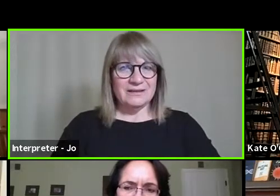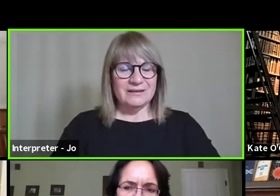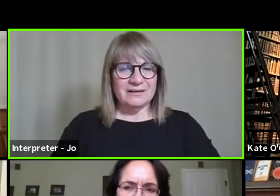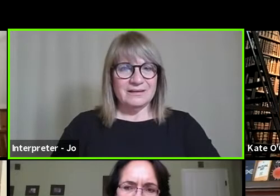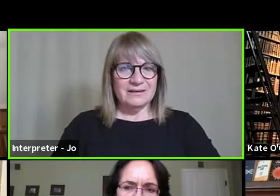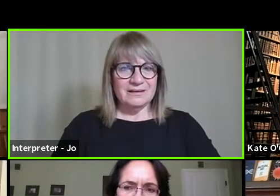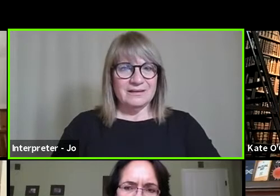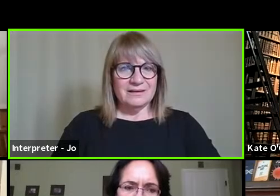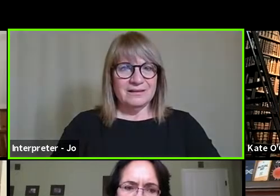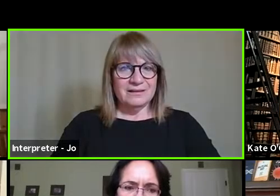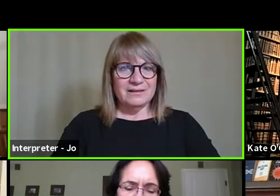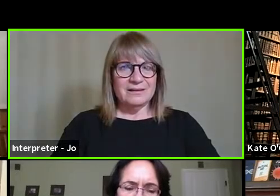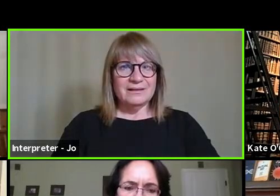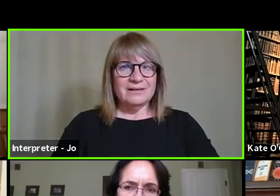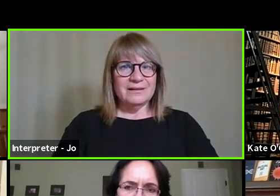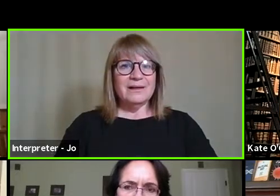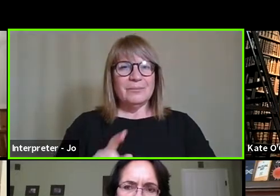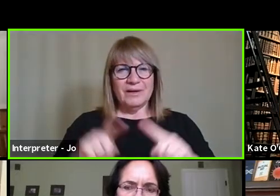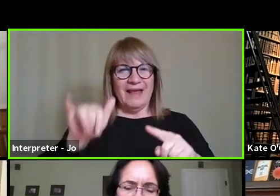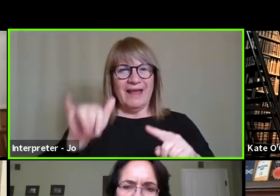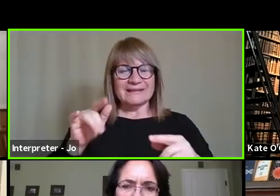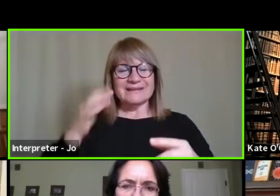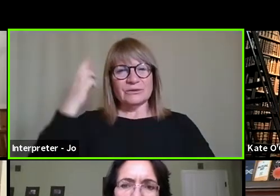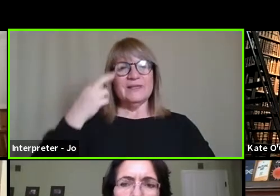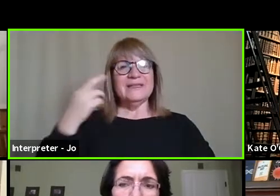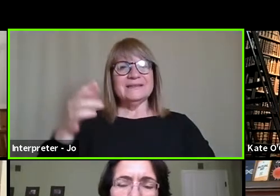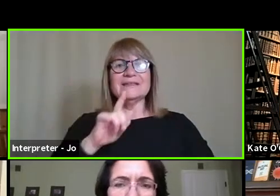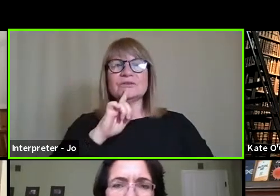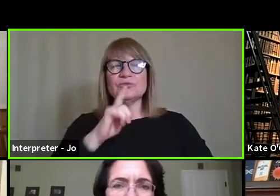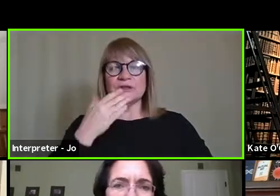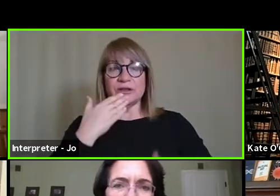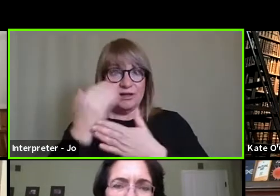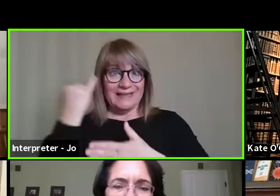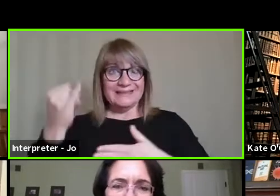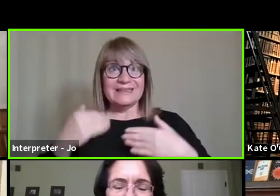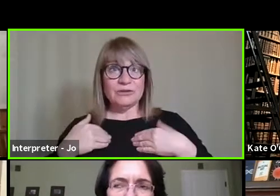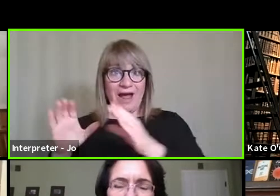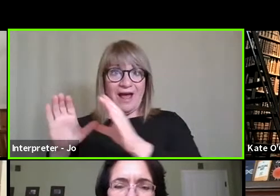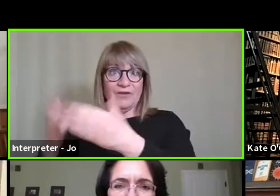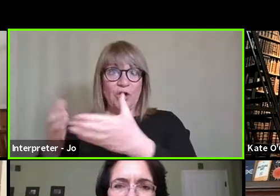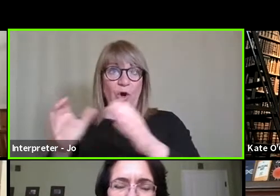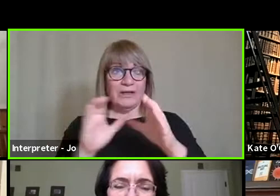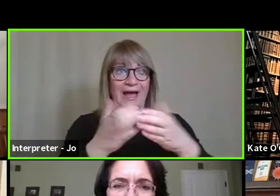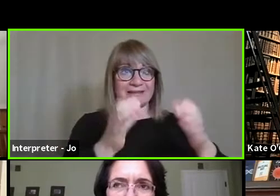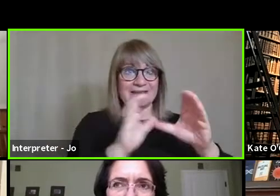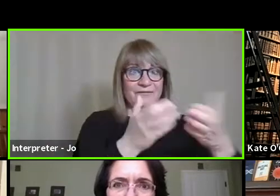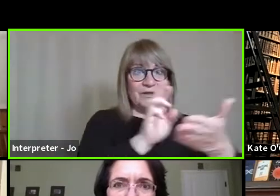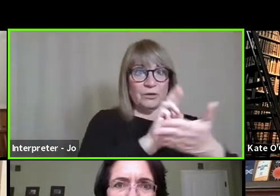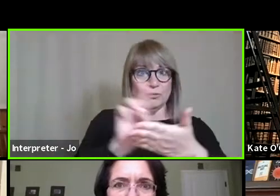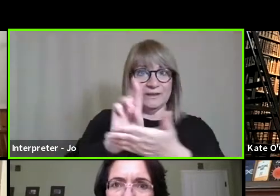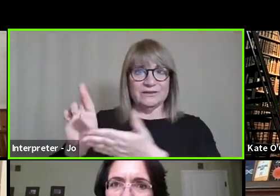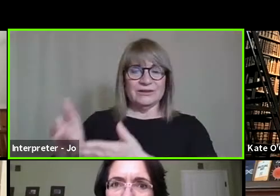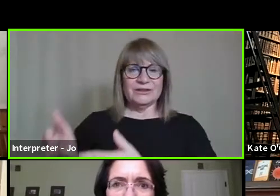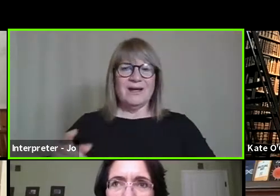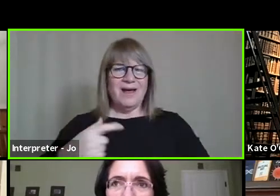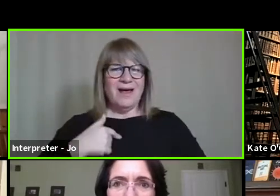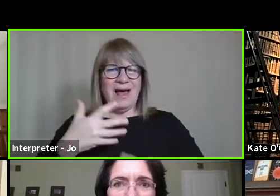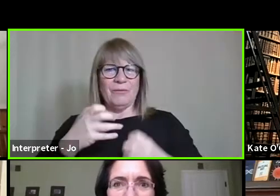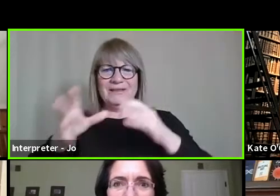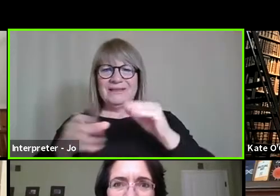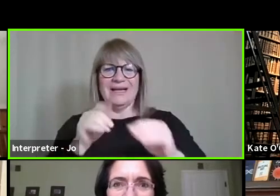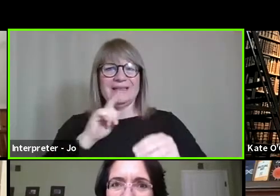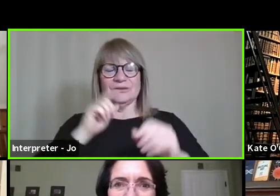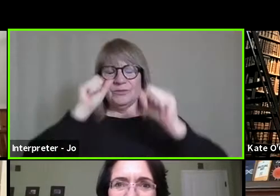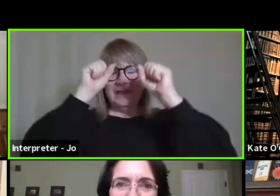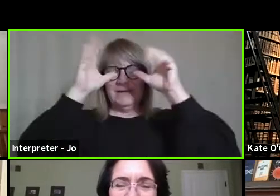of kind of going back and doing this collective research could i just add that it's just so amazing to see the work that you all have done